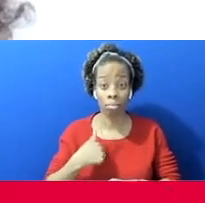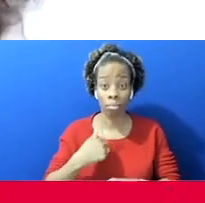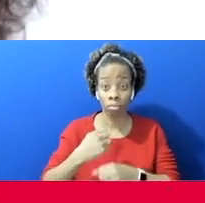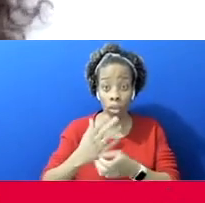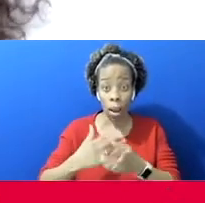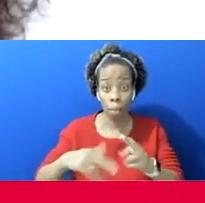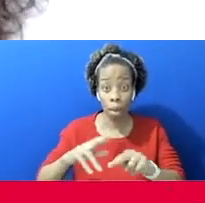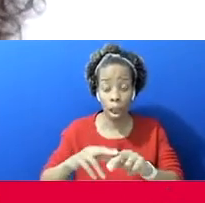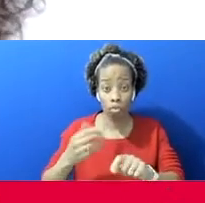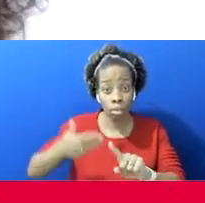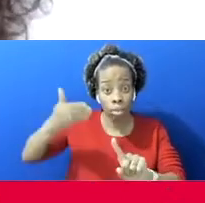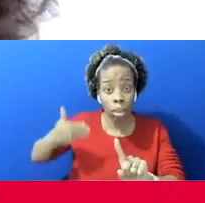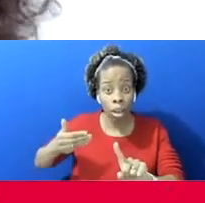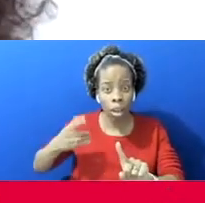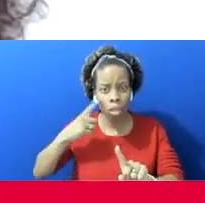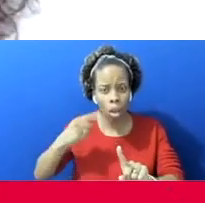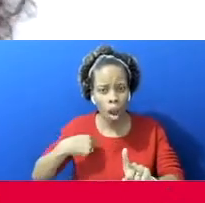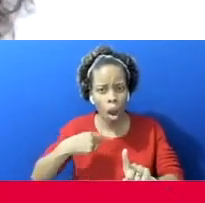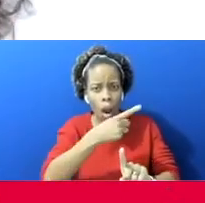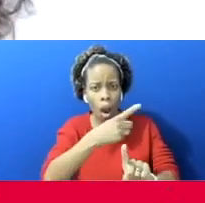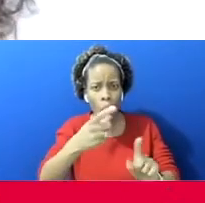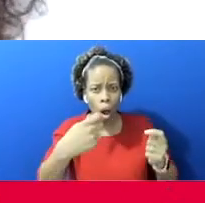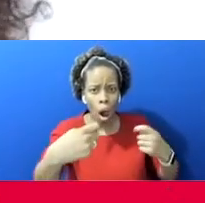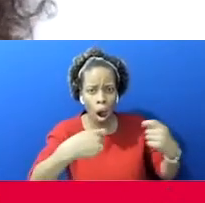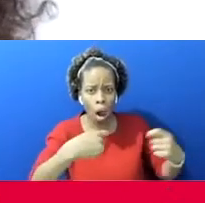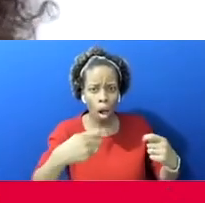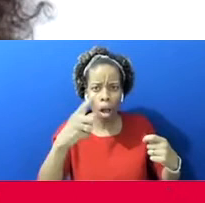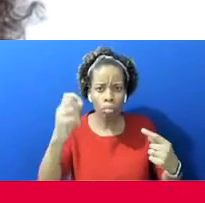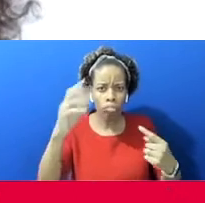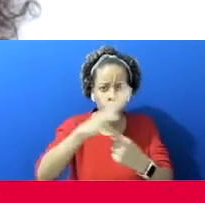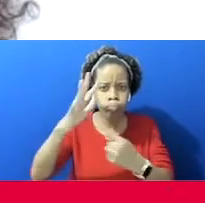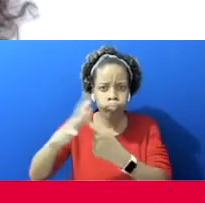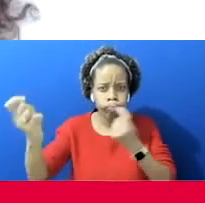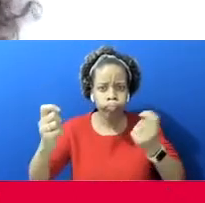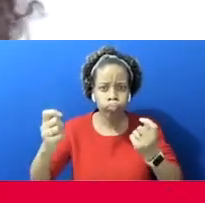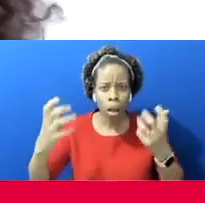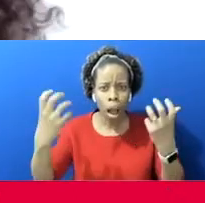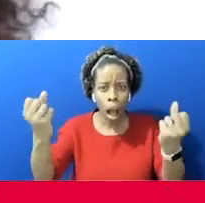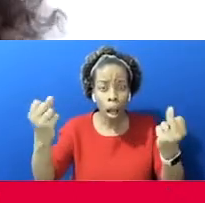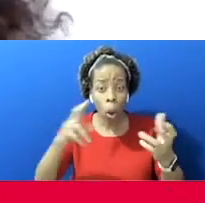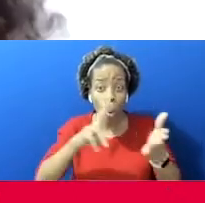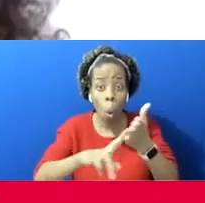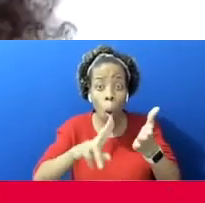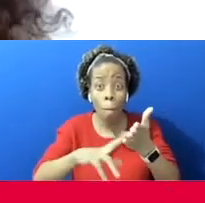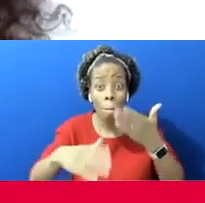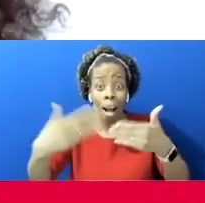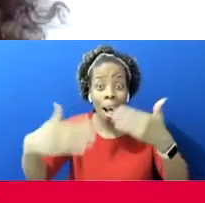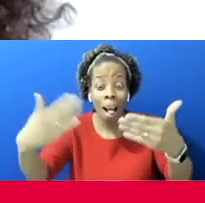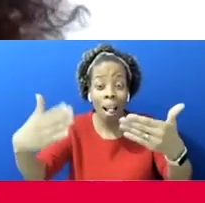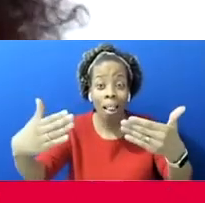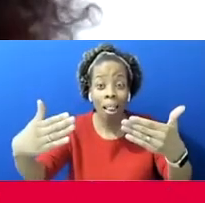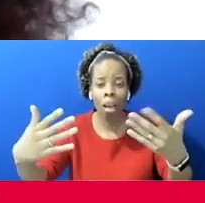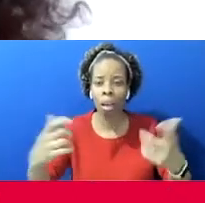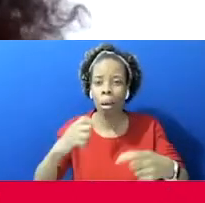like, oh, it's normal for these power structures and power dynamics to exist, then like I'm not saying there's no hope,